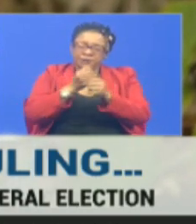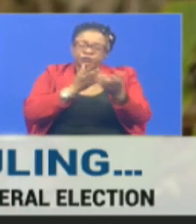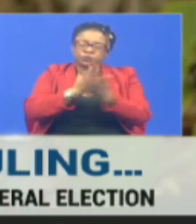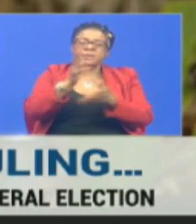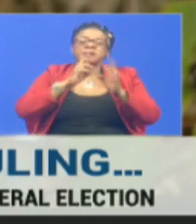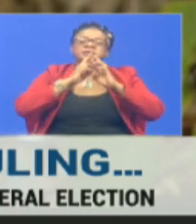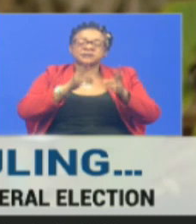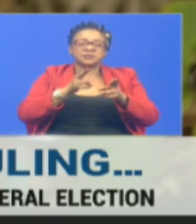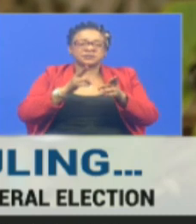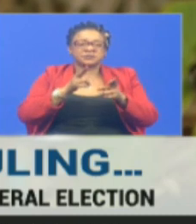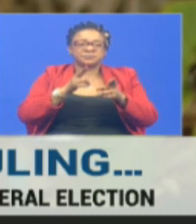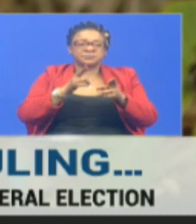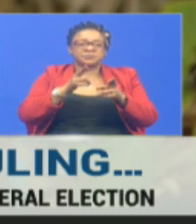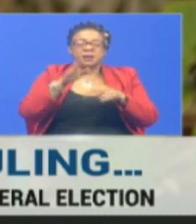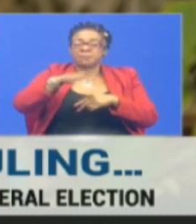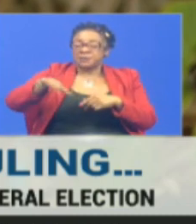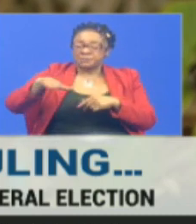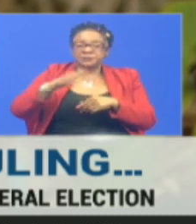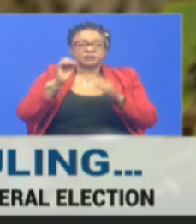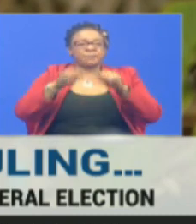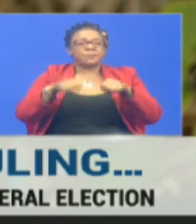Parliament